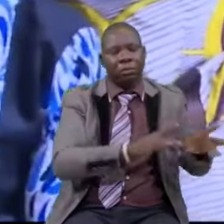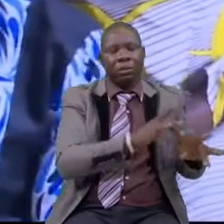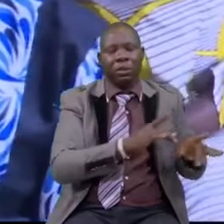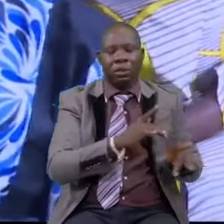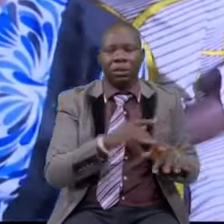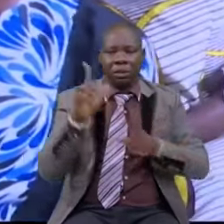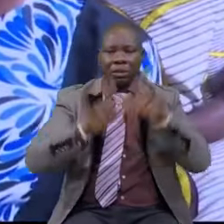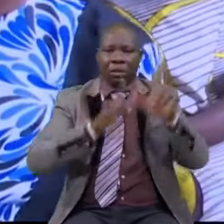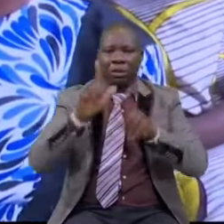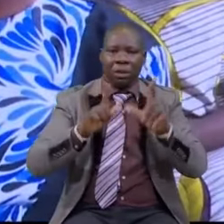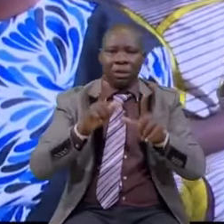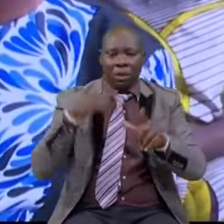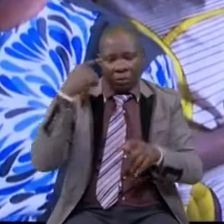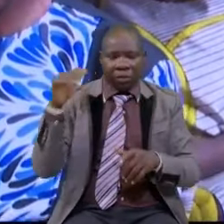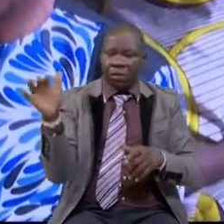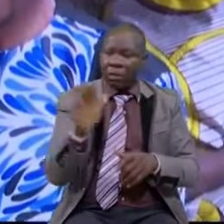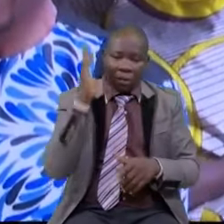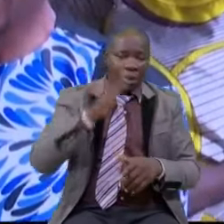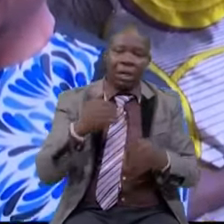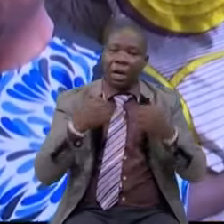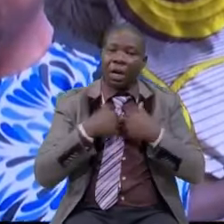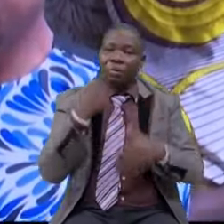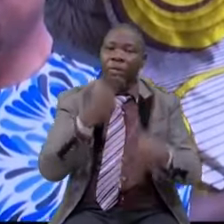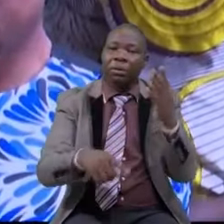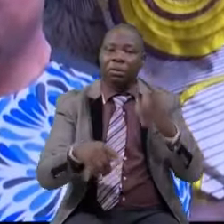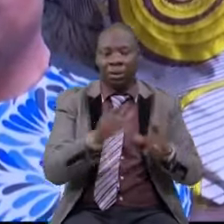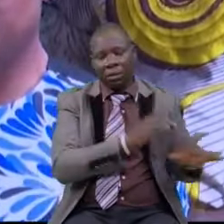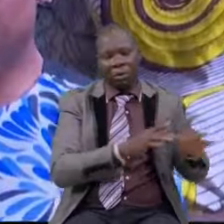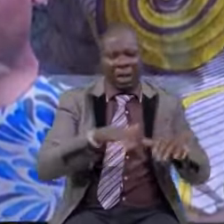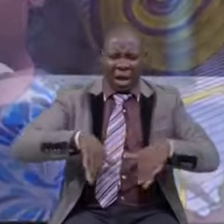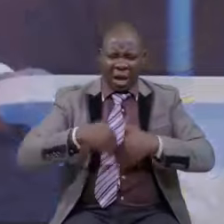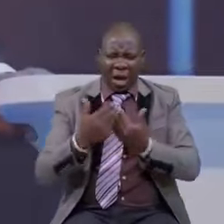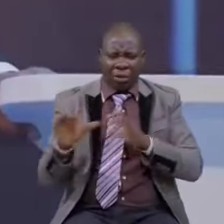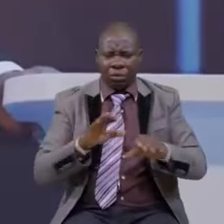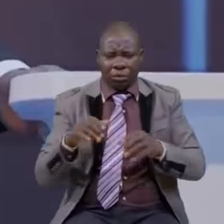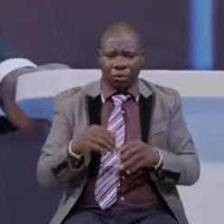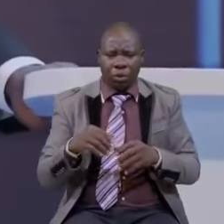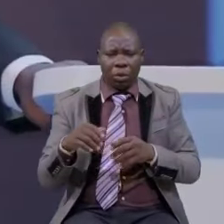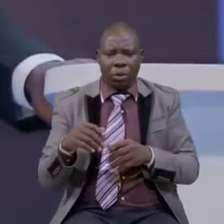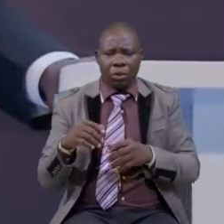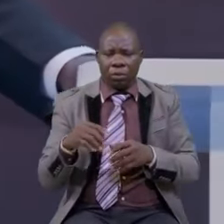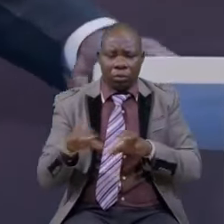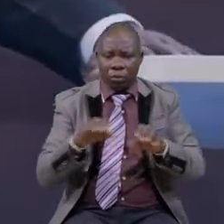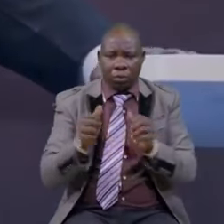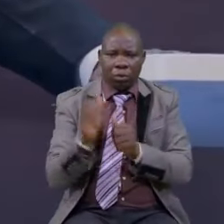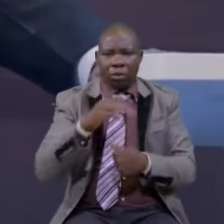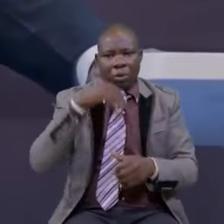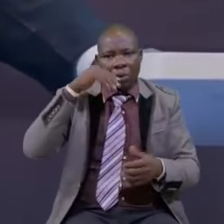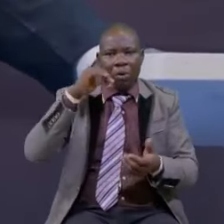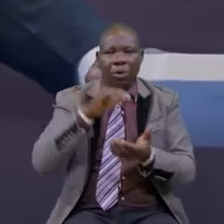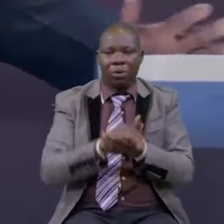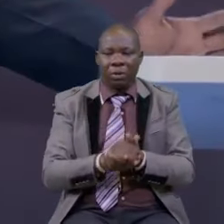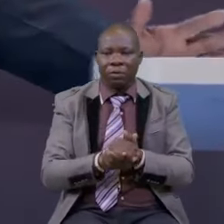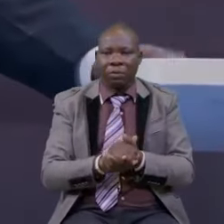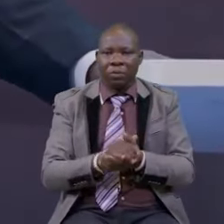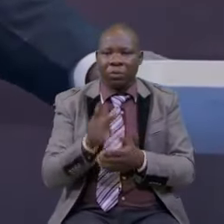obtain mercy. How do you deal with your wife? You order here and there as if you're in the barracks.